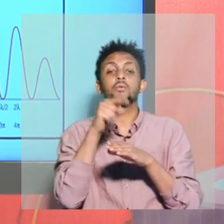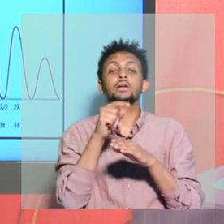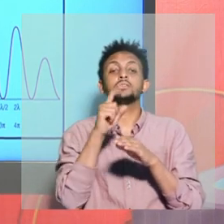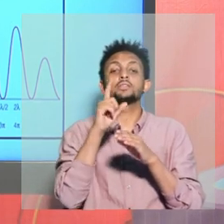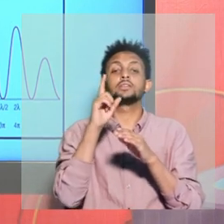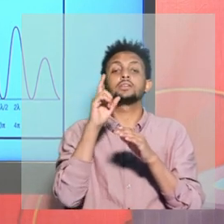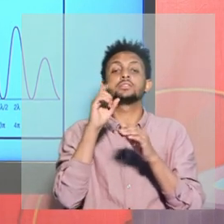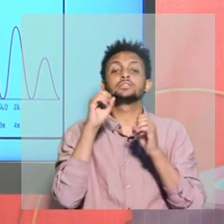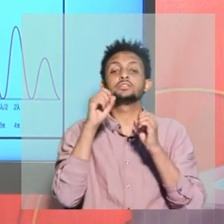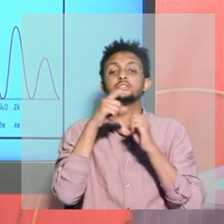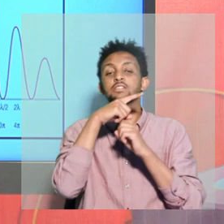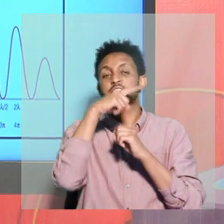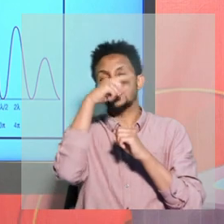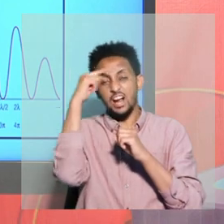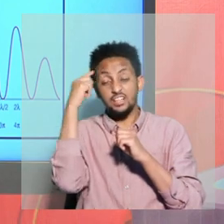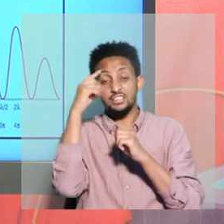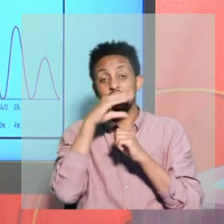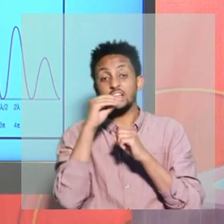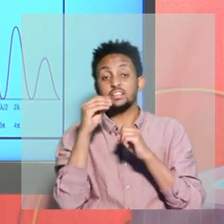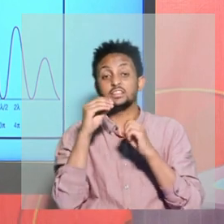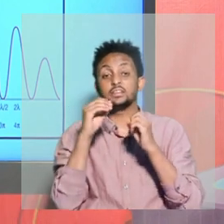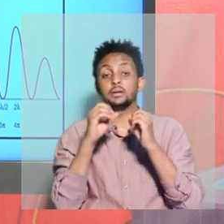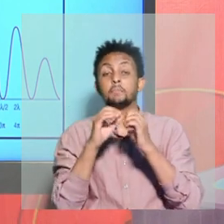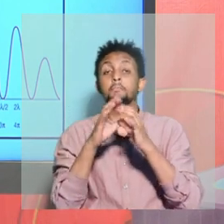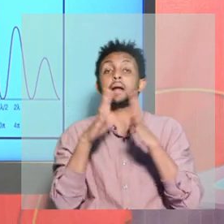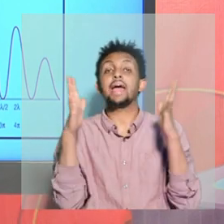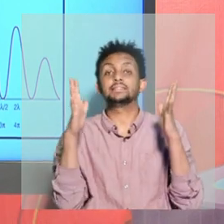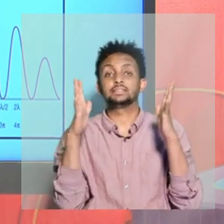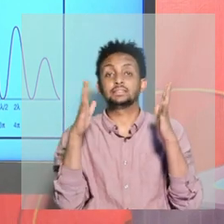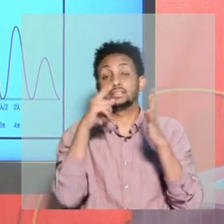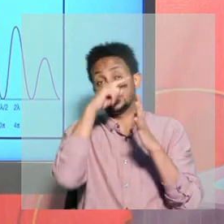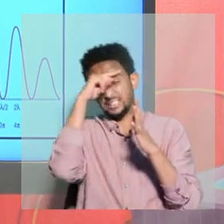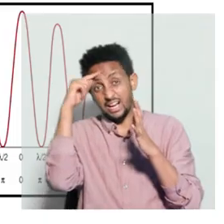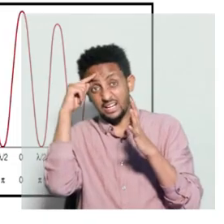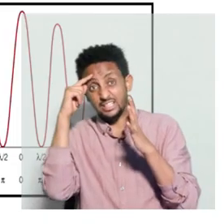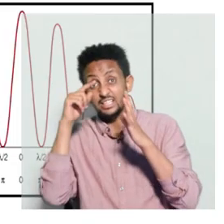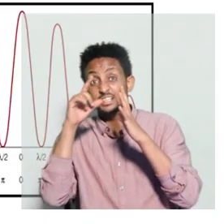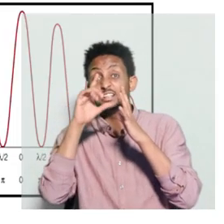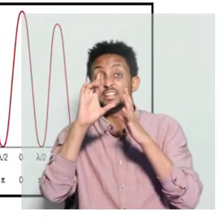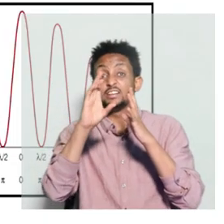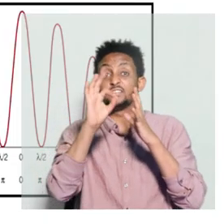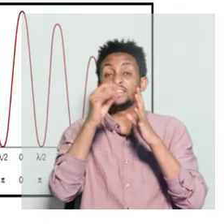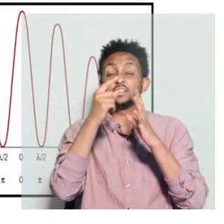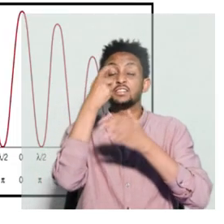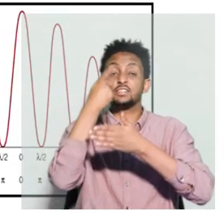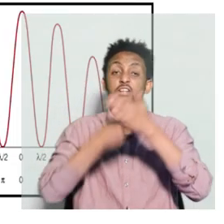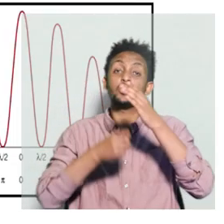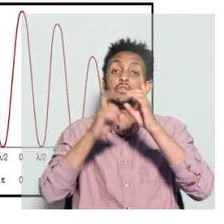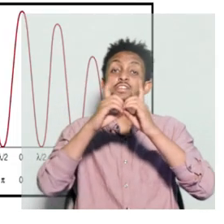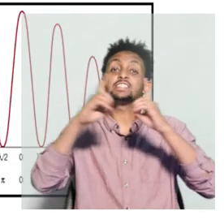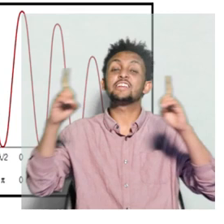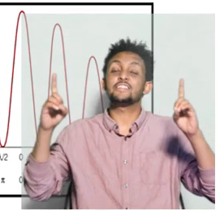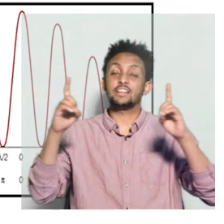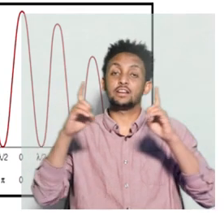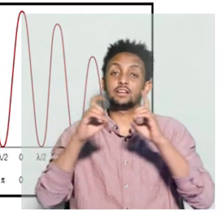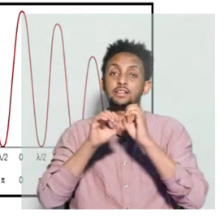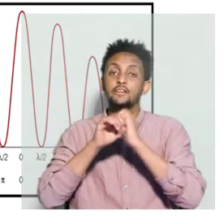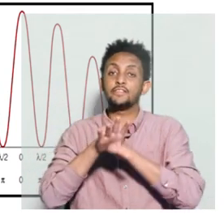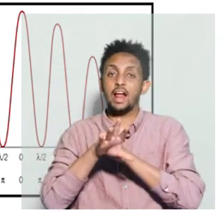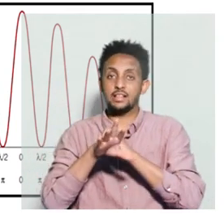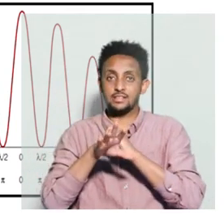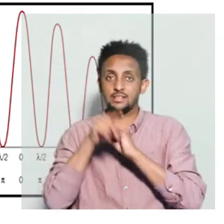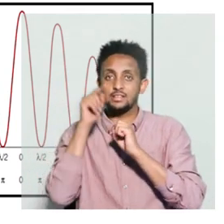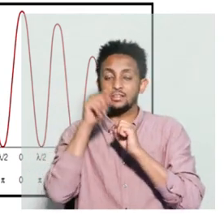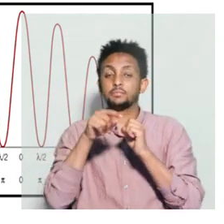are known to be the maxima. The darker fringes are the result of destructive interference,